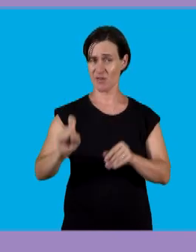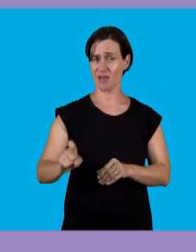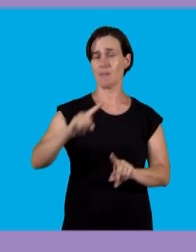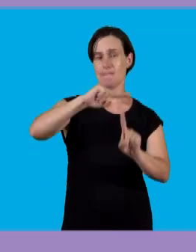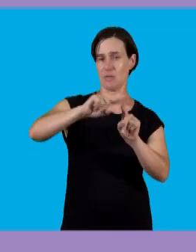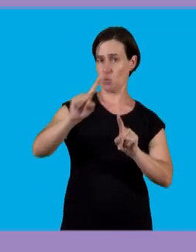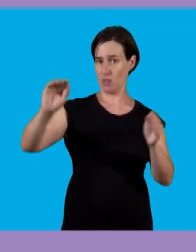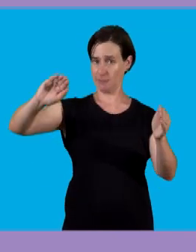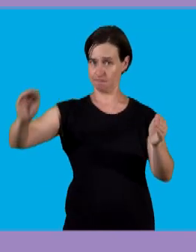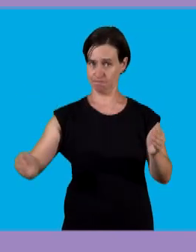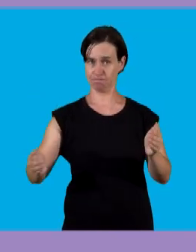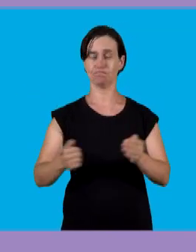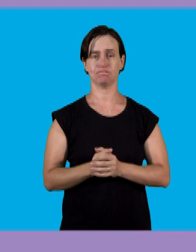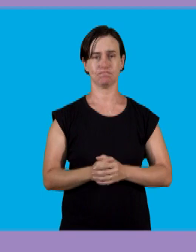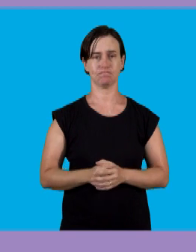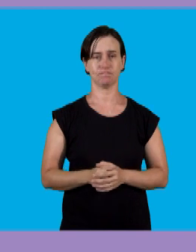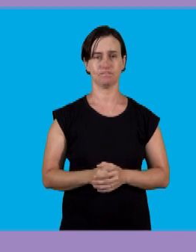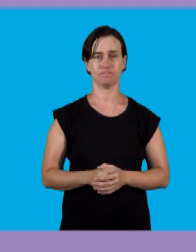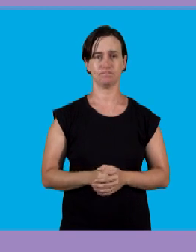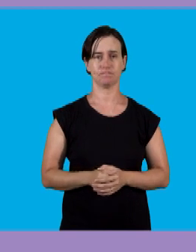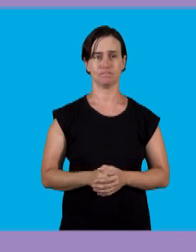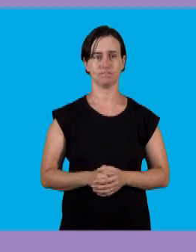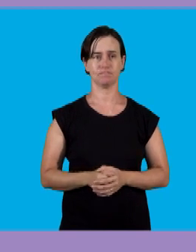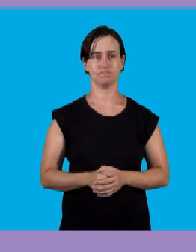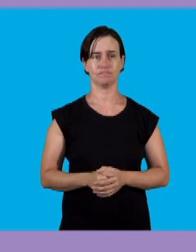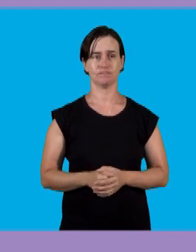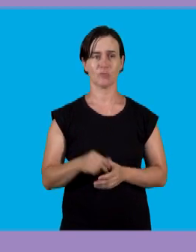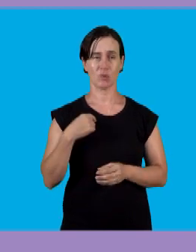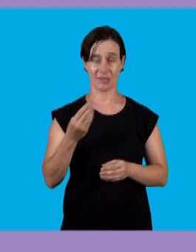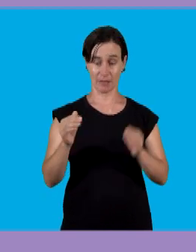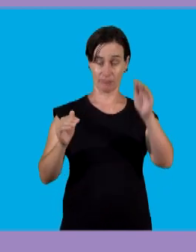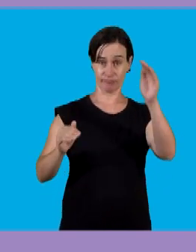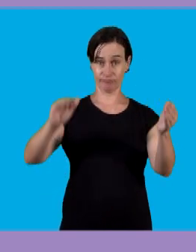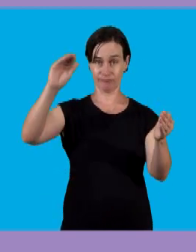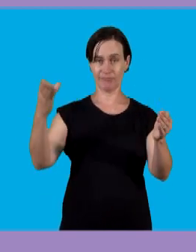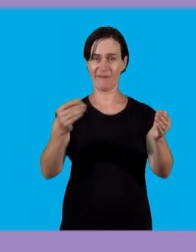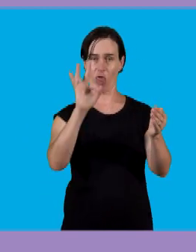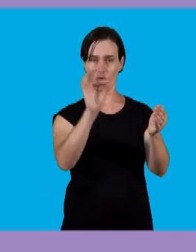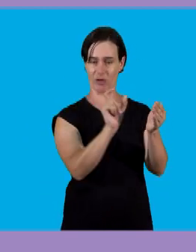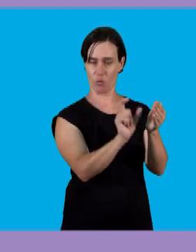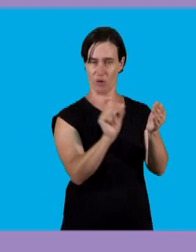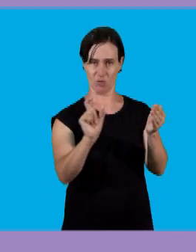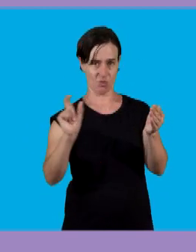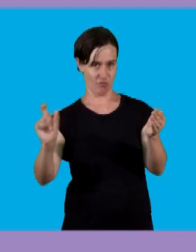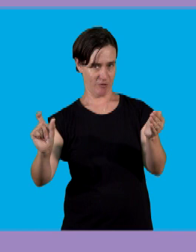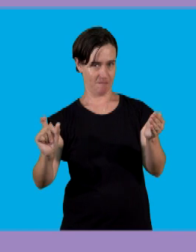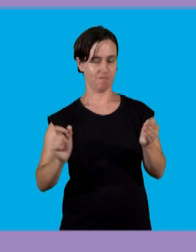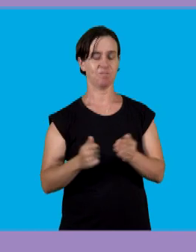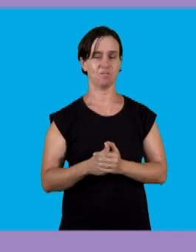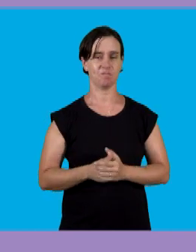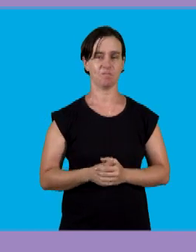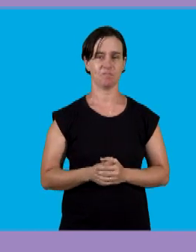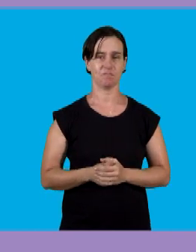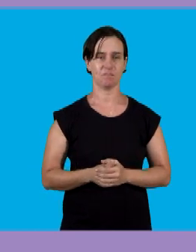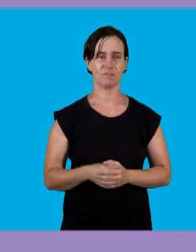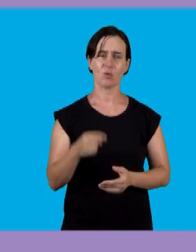minus 7x plus 1. Remember, in the bracket, we have a trinomial because it has 3 terms. So